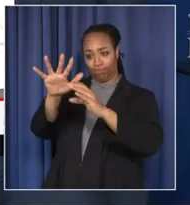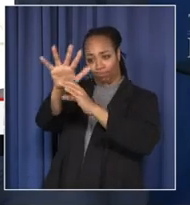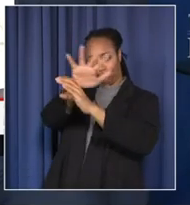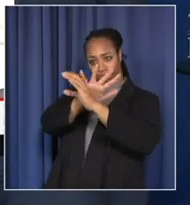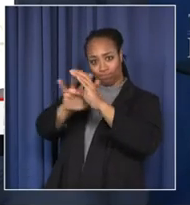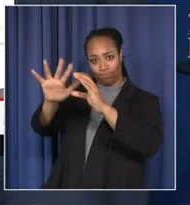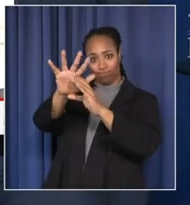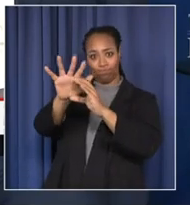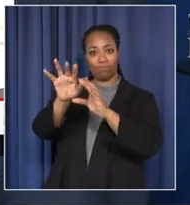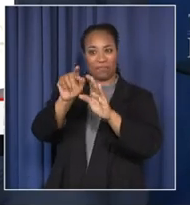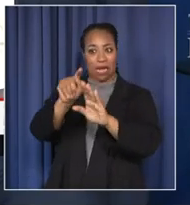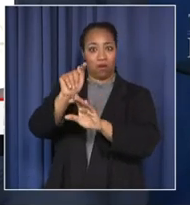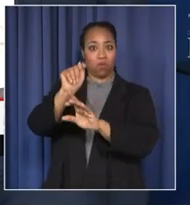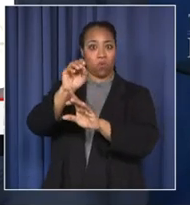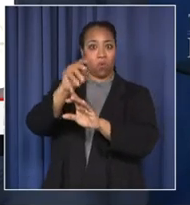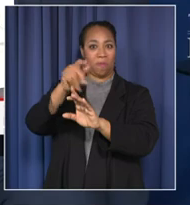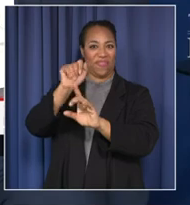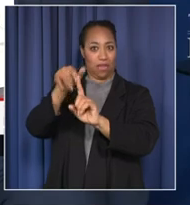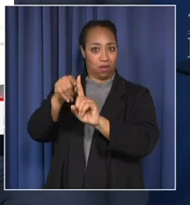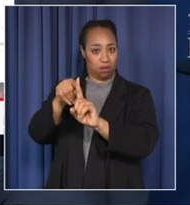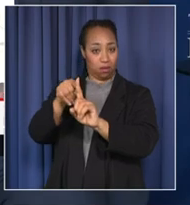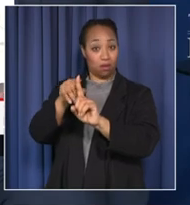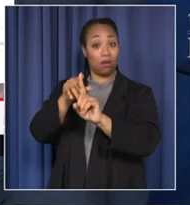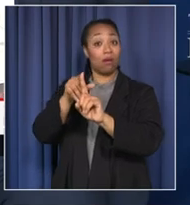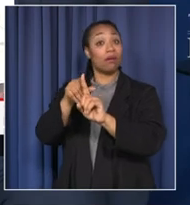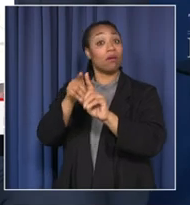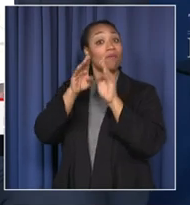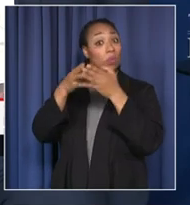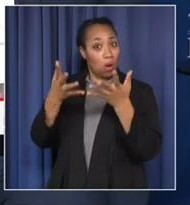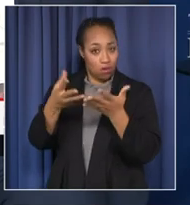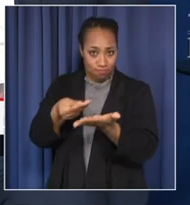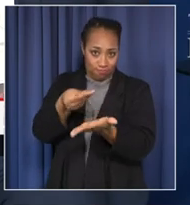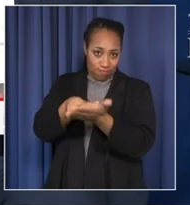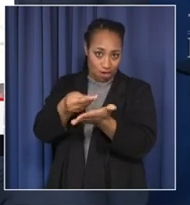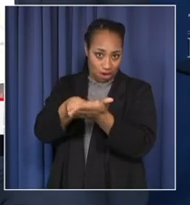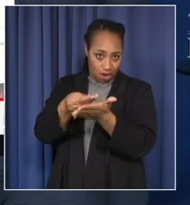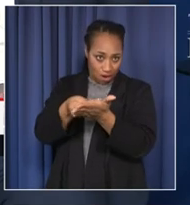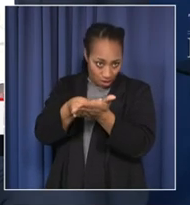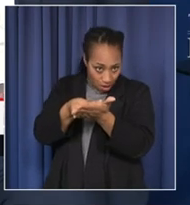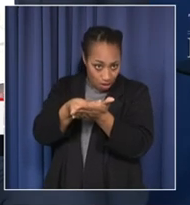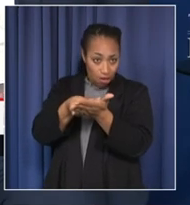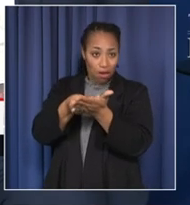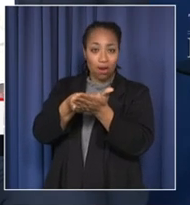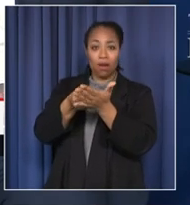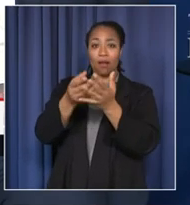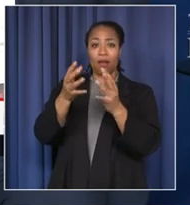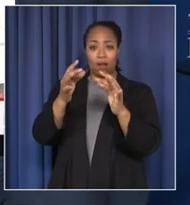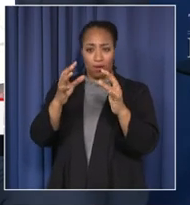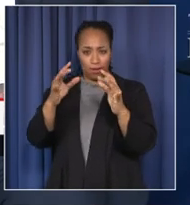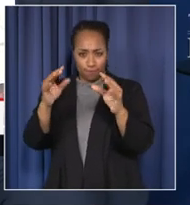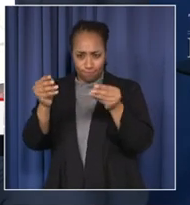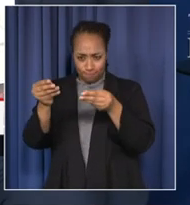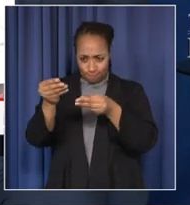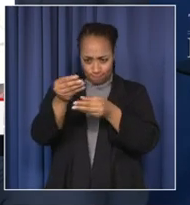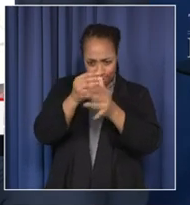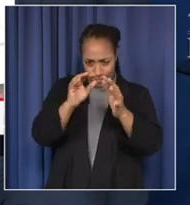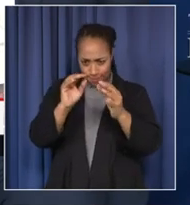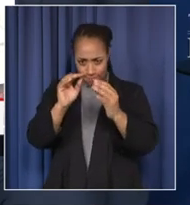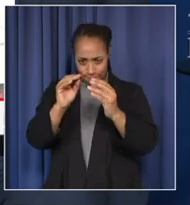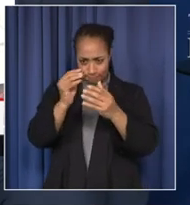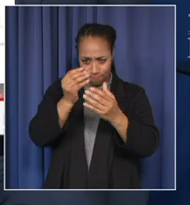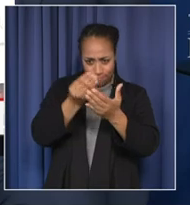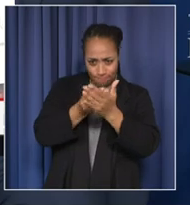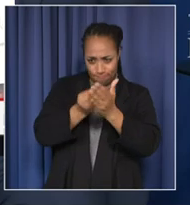financial transactions aren't kind of swept up in the law. And so these are some things. This TOPA law hasn't been modernized since it